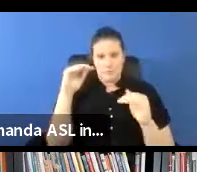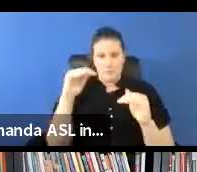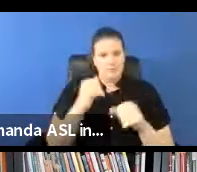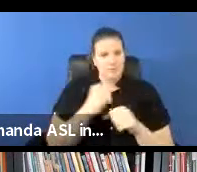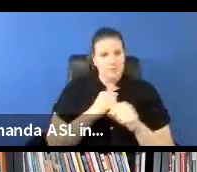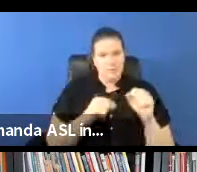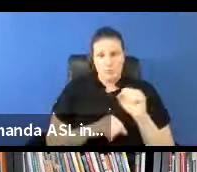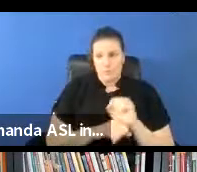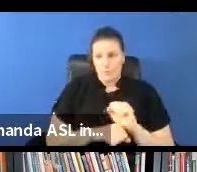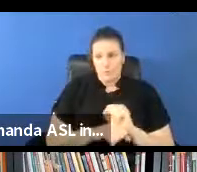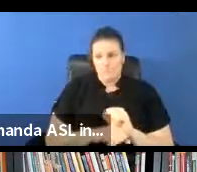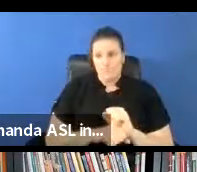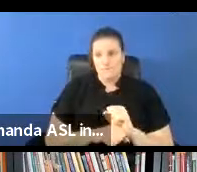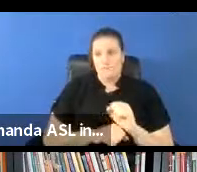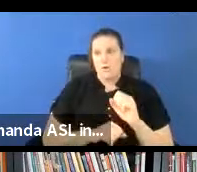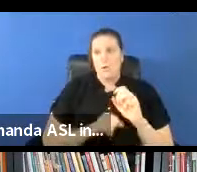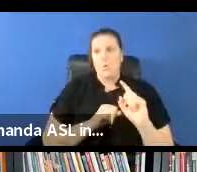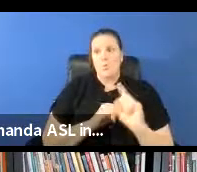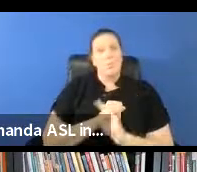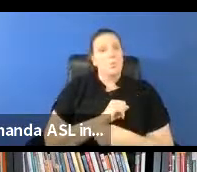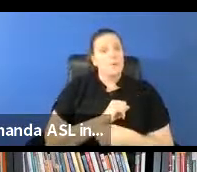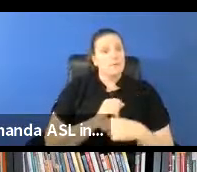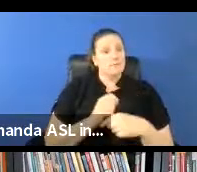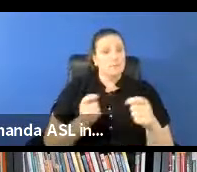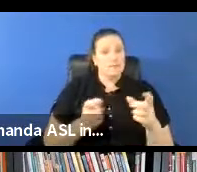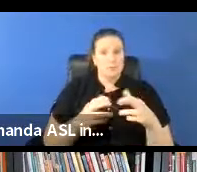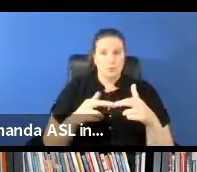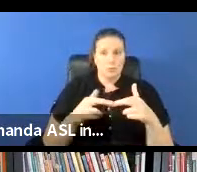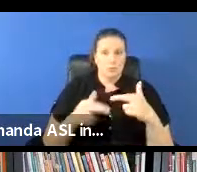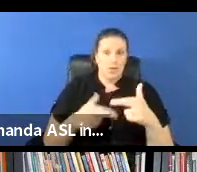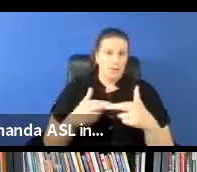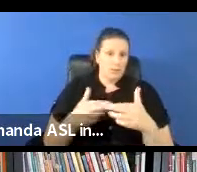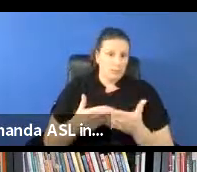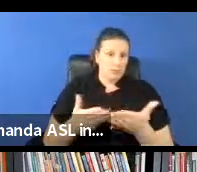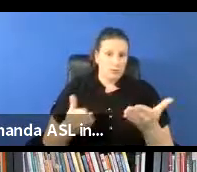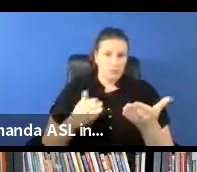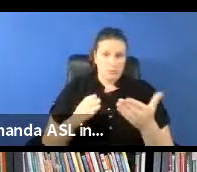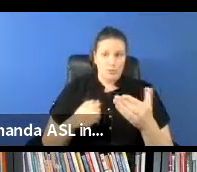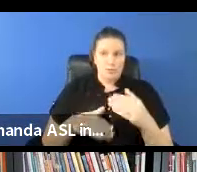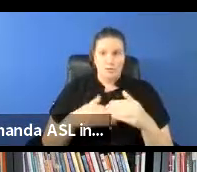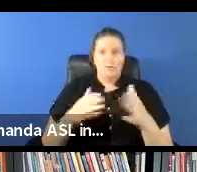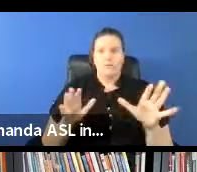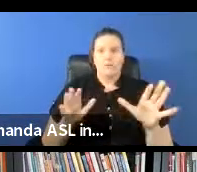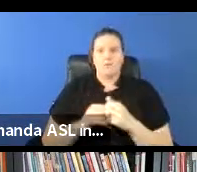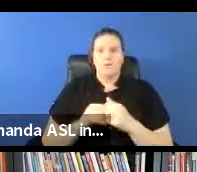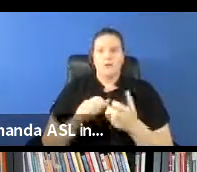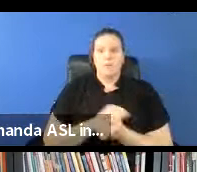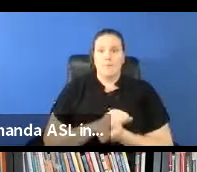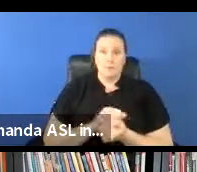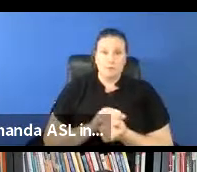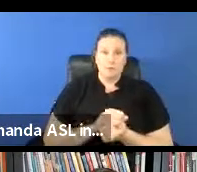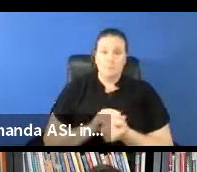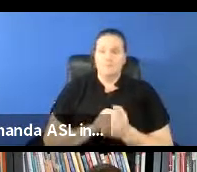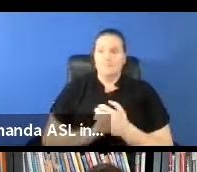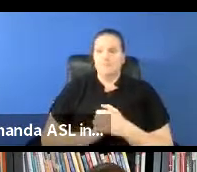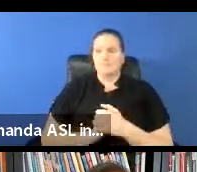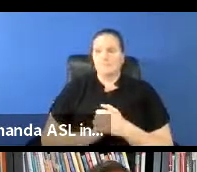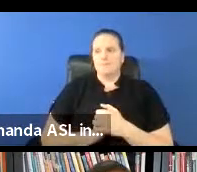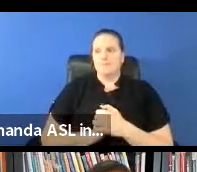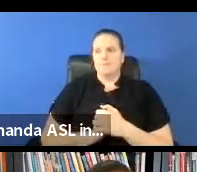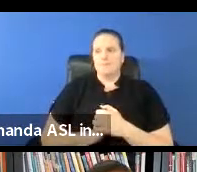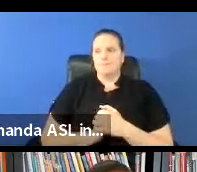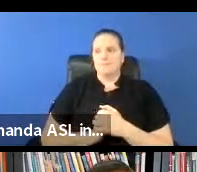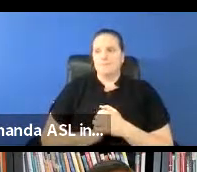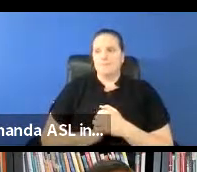for waste management, recycling materials and when you're for demolition, or we have a